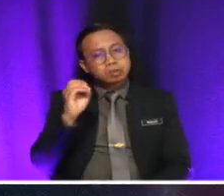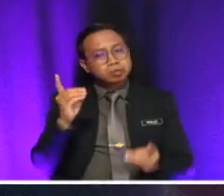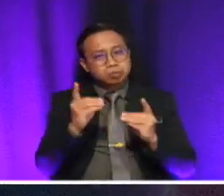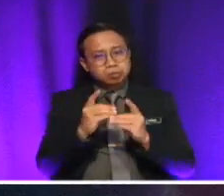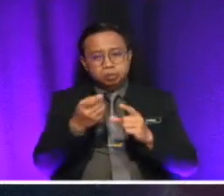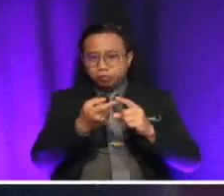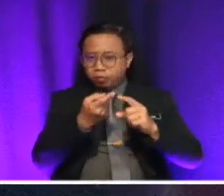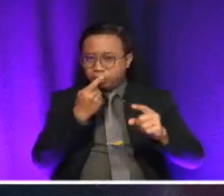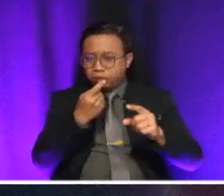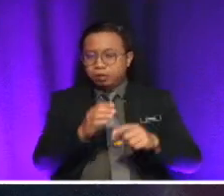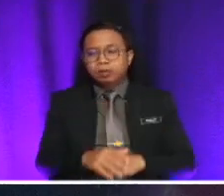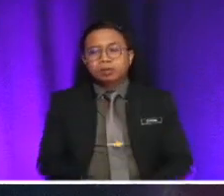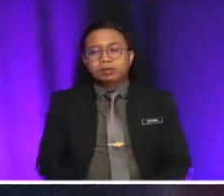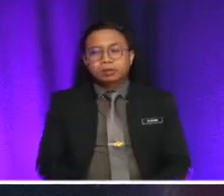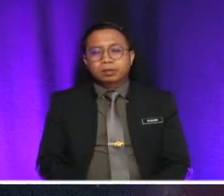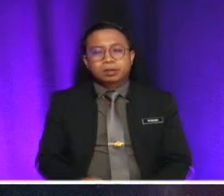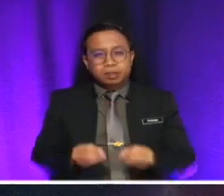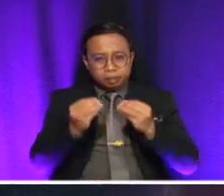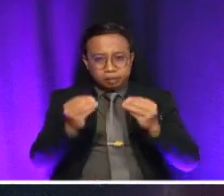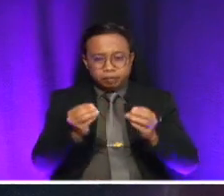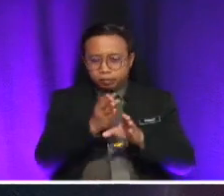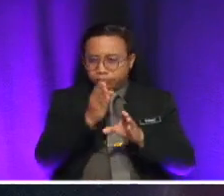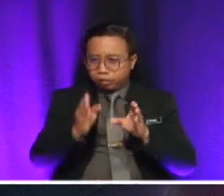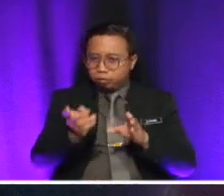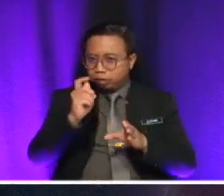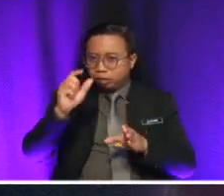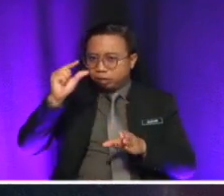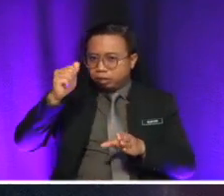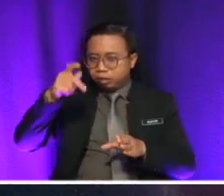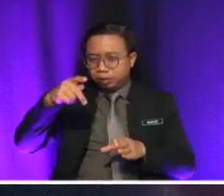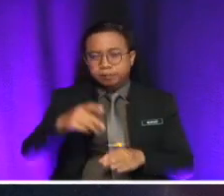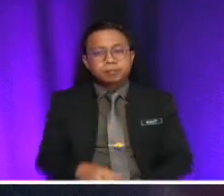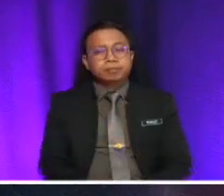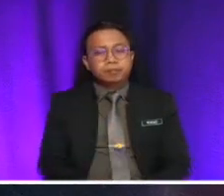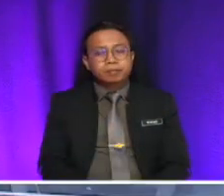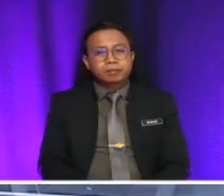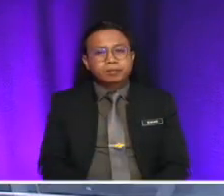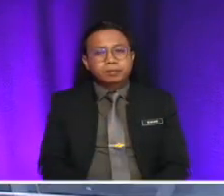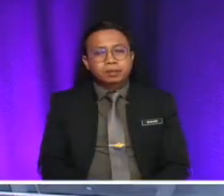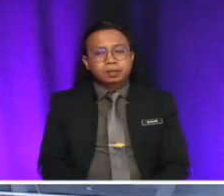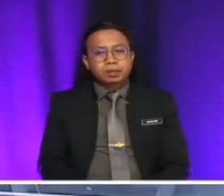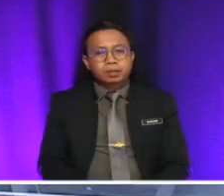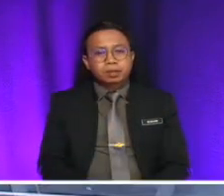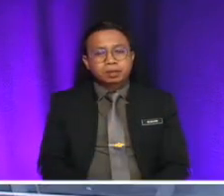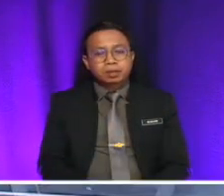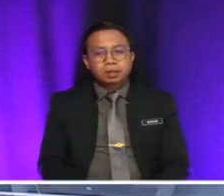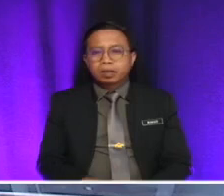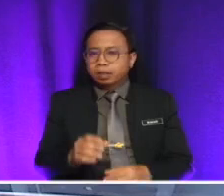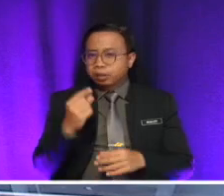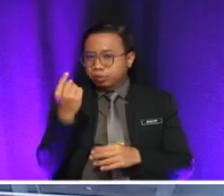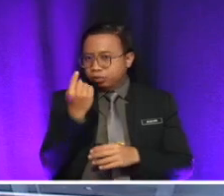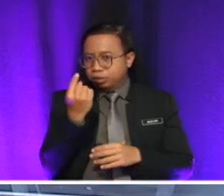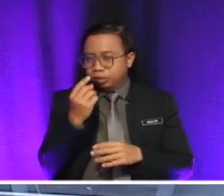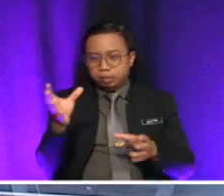the actual idea that is given between the gap. Right, wow. It took me a while to actually get